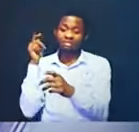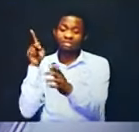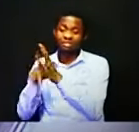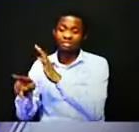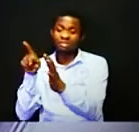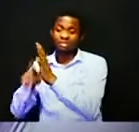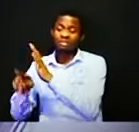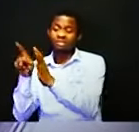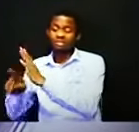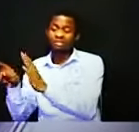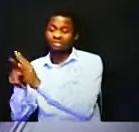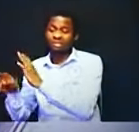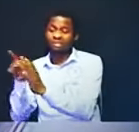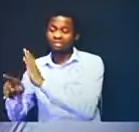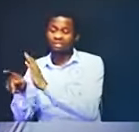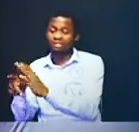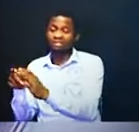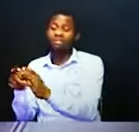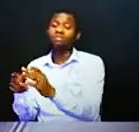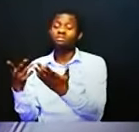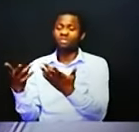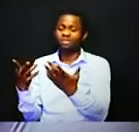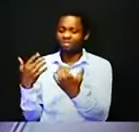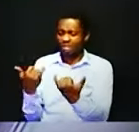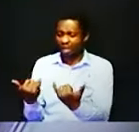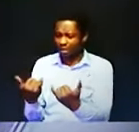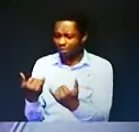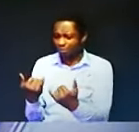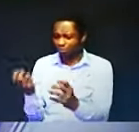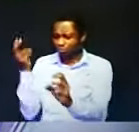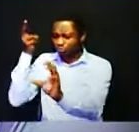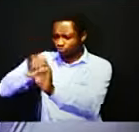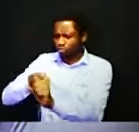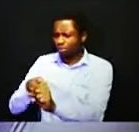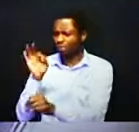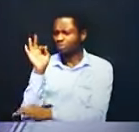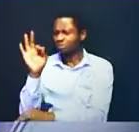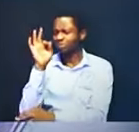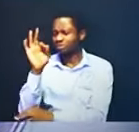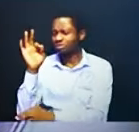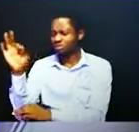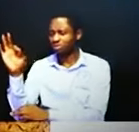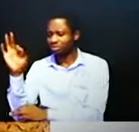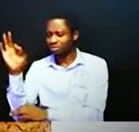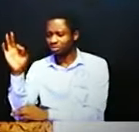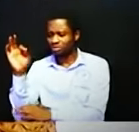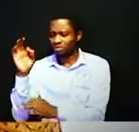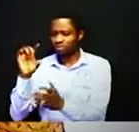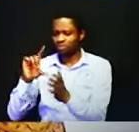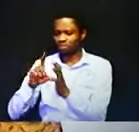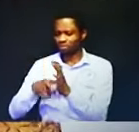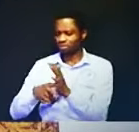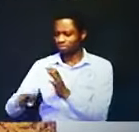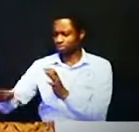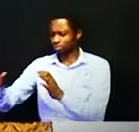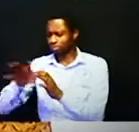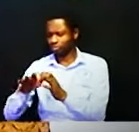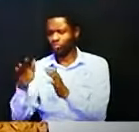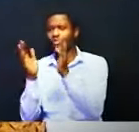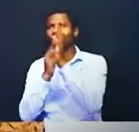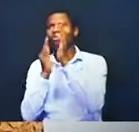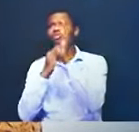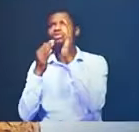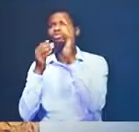to destroy it, and they praise God because of me. Na tienkon ara na wate